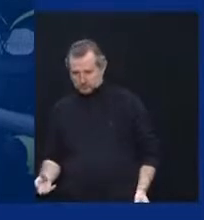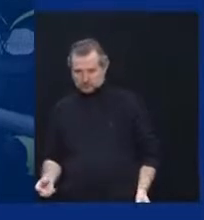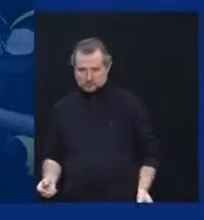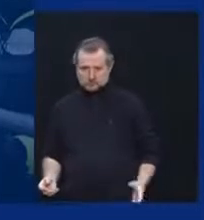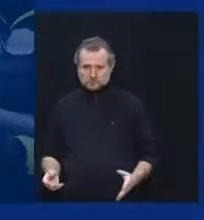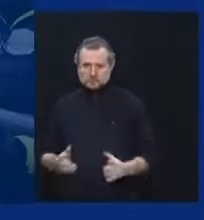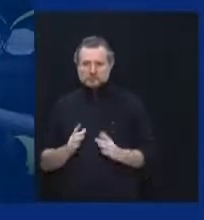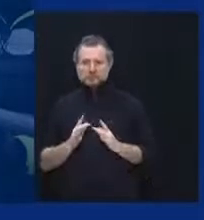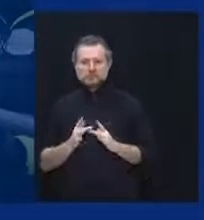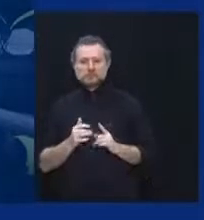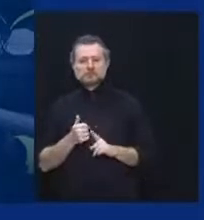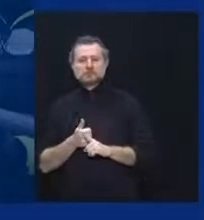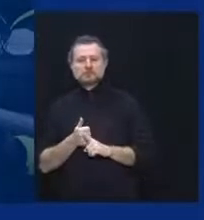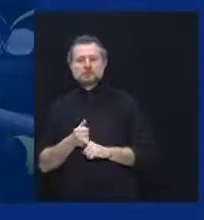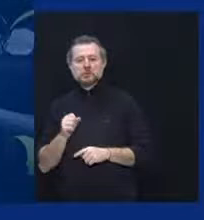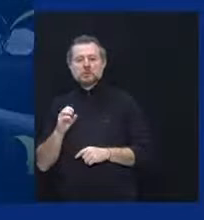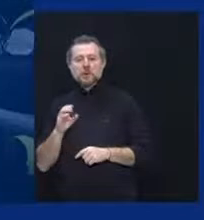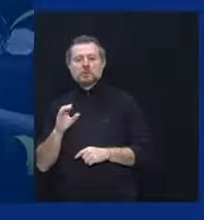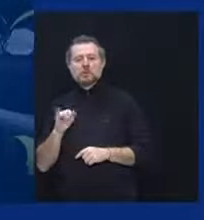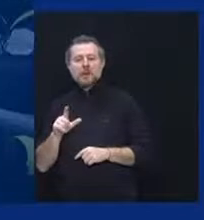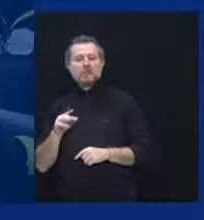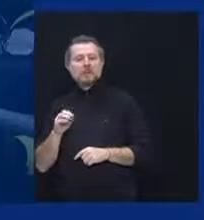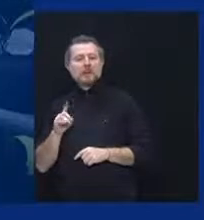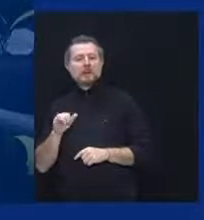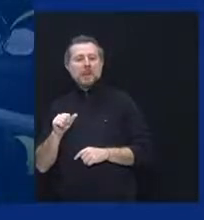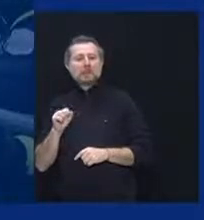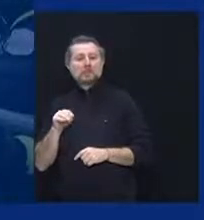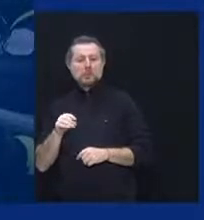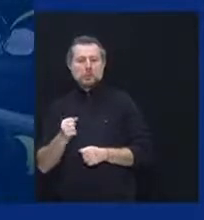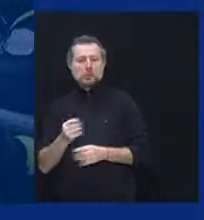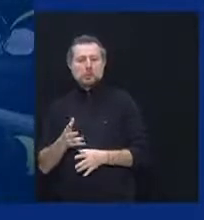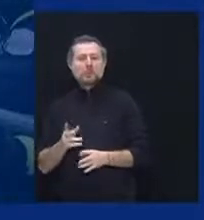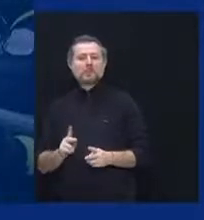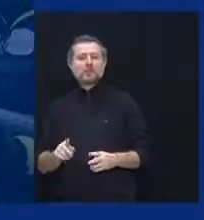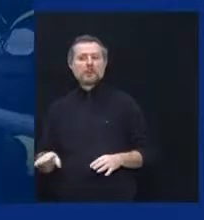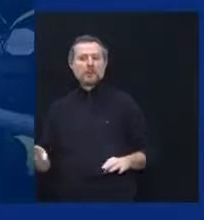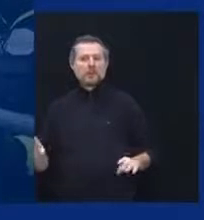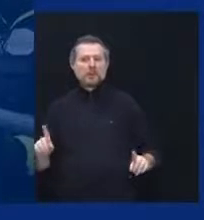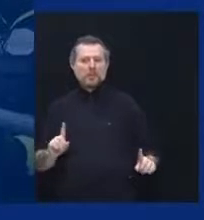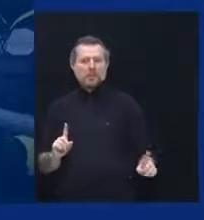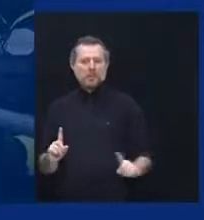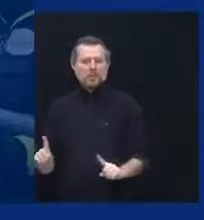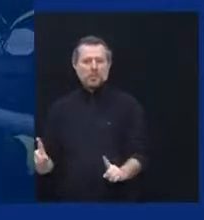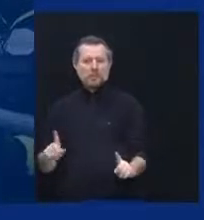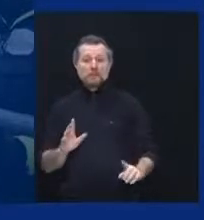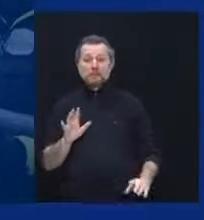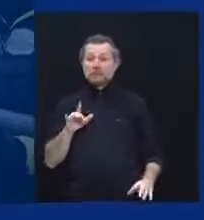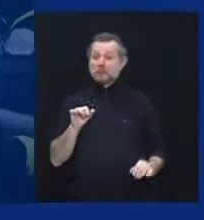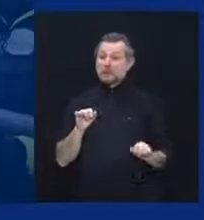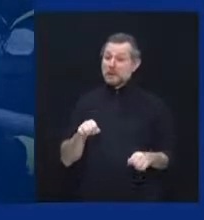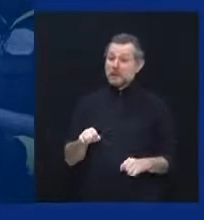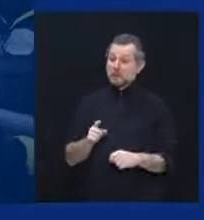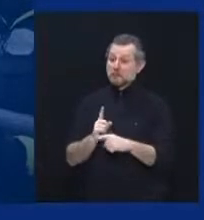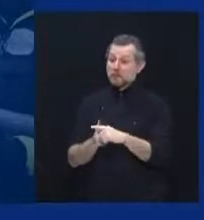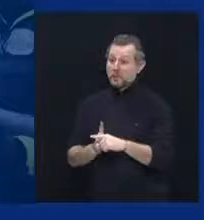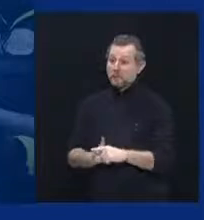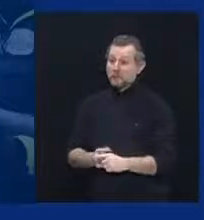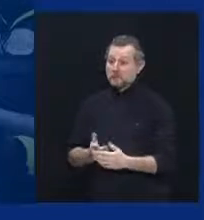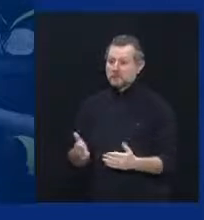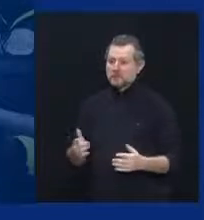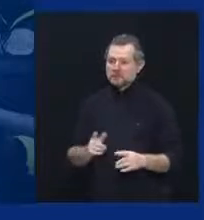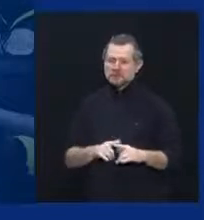social media can really be a breeding ground for a lot of positive, but also for a lot of